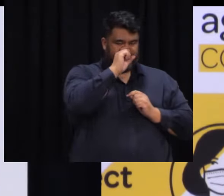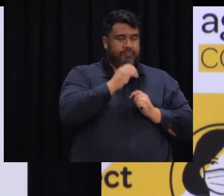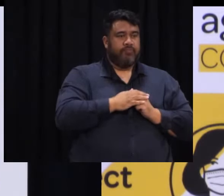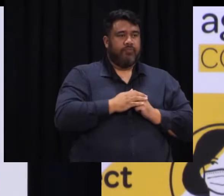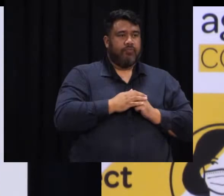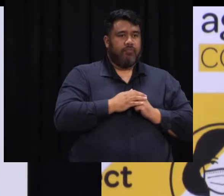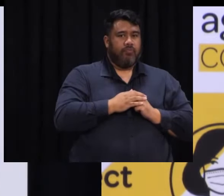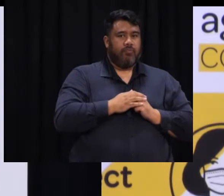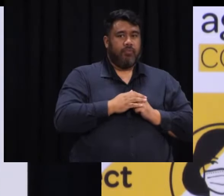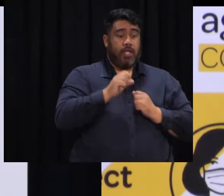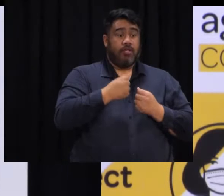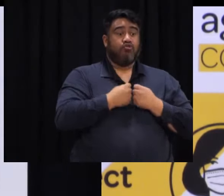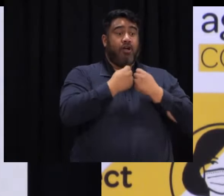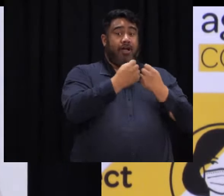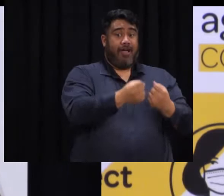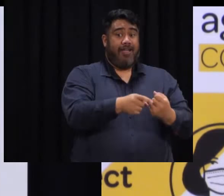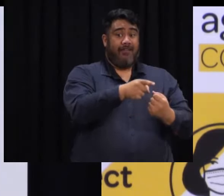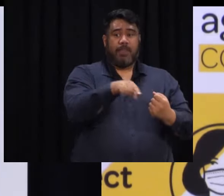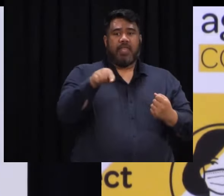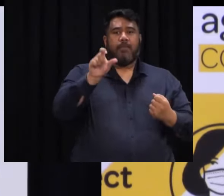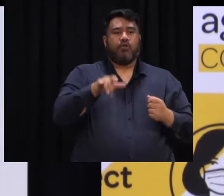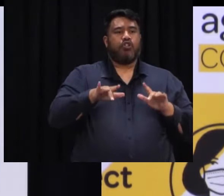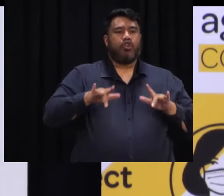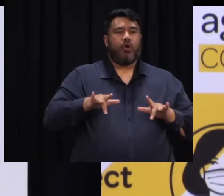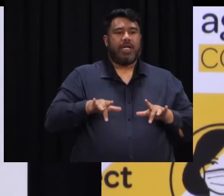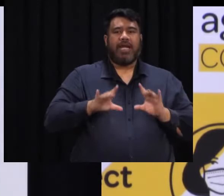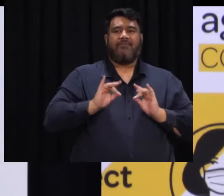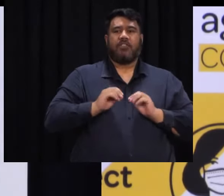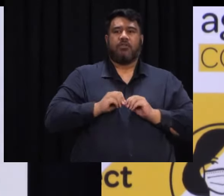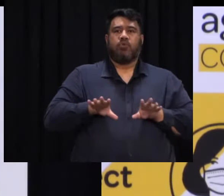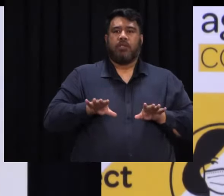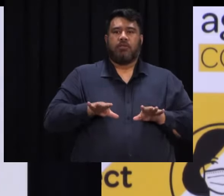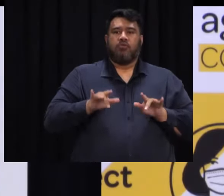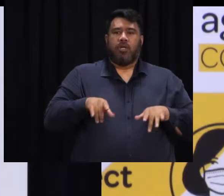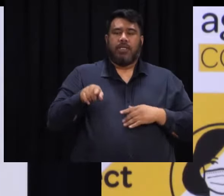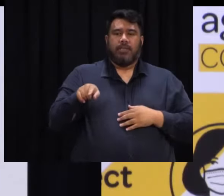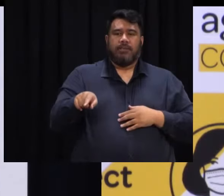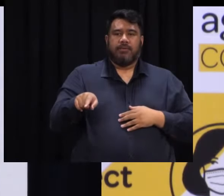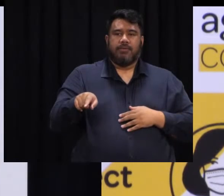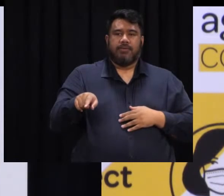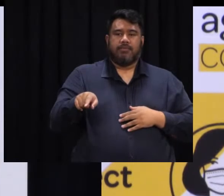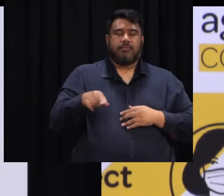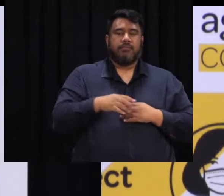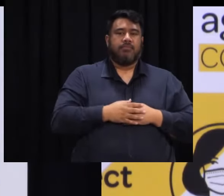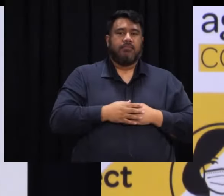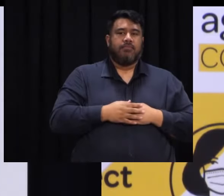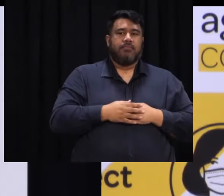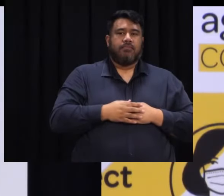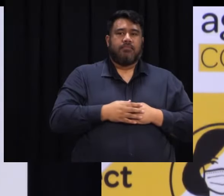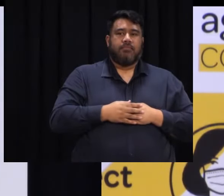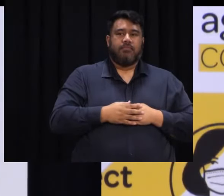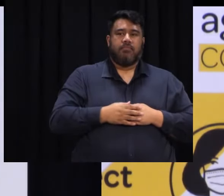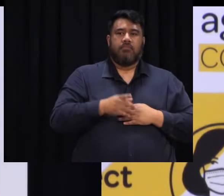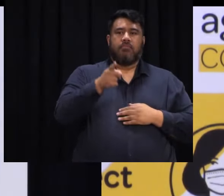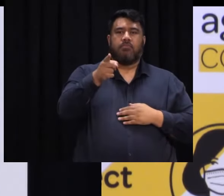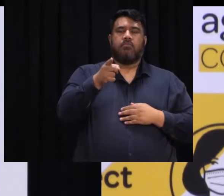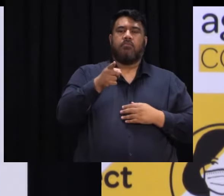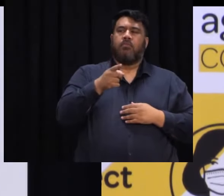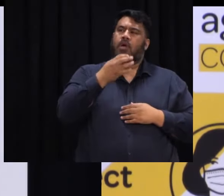person's infectious period. Yeah, so they weren't infectious at the time of their trip back to their bailed address. Does that tell us that